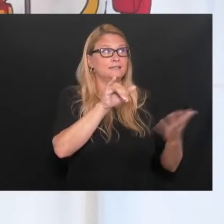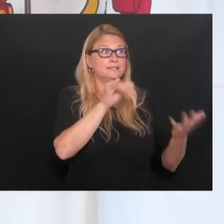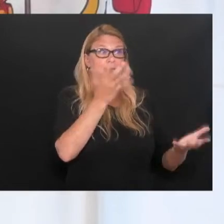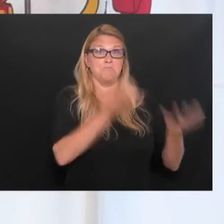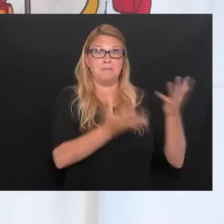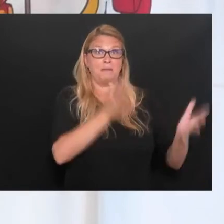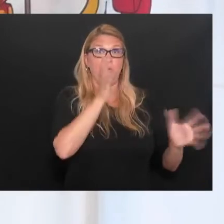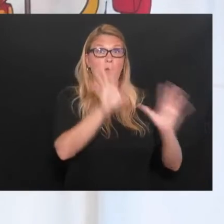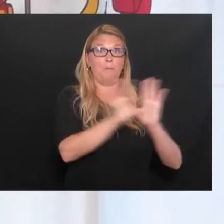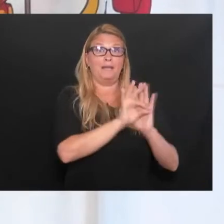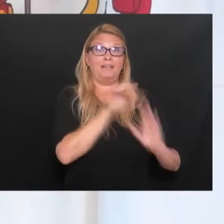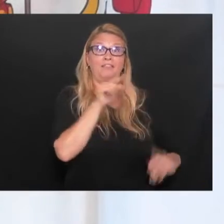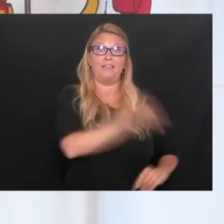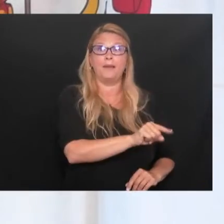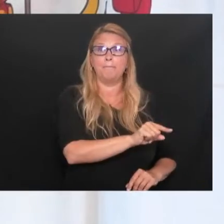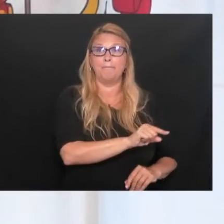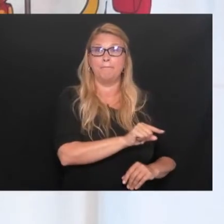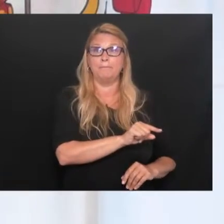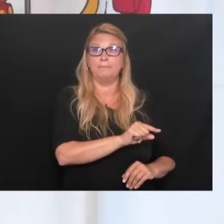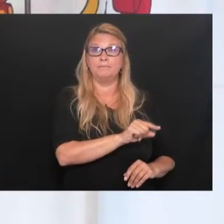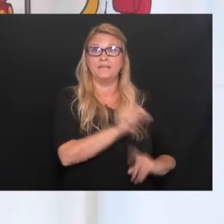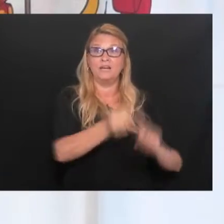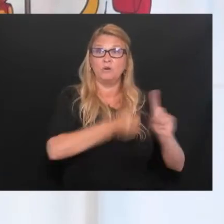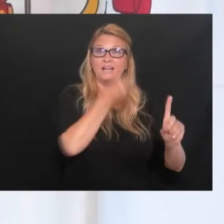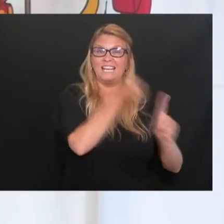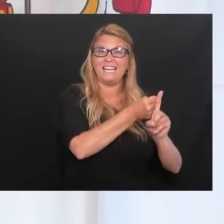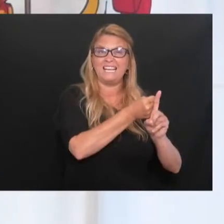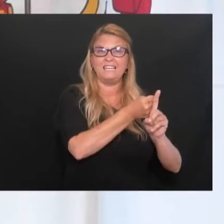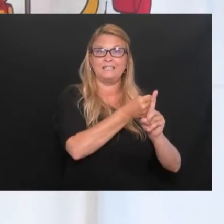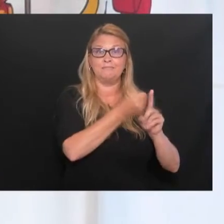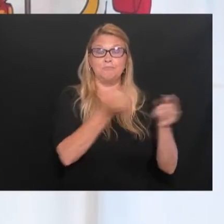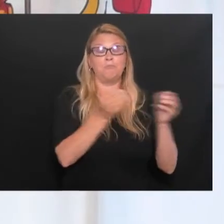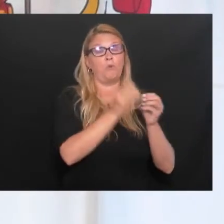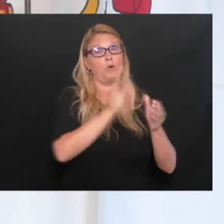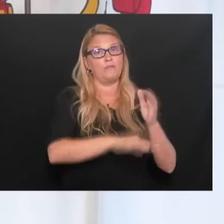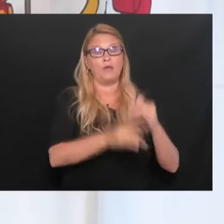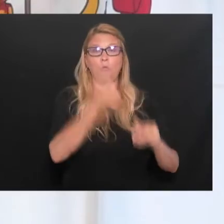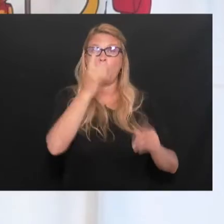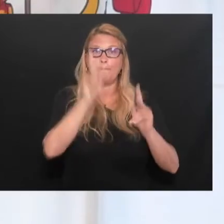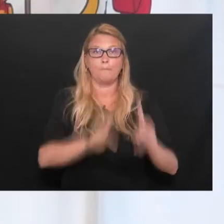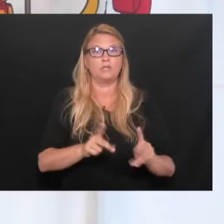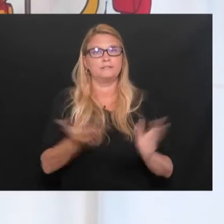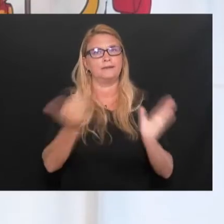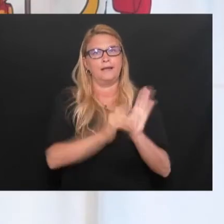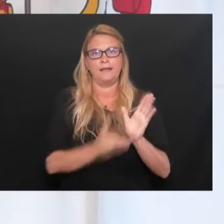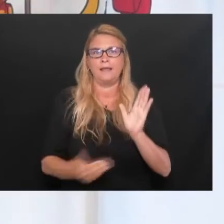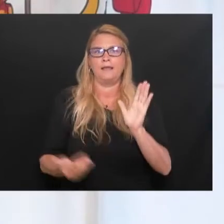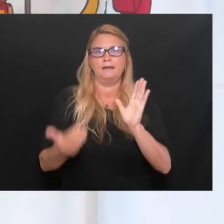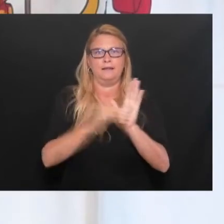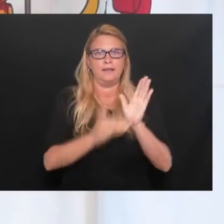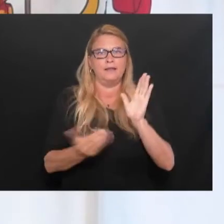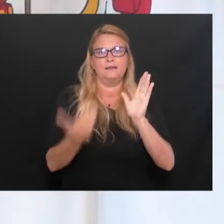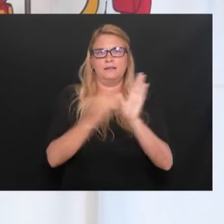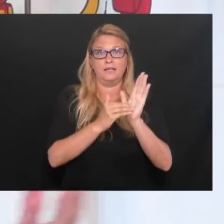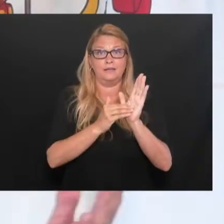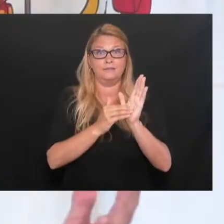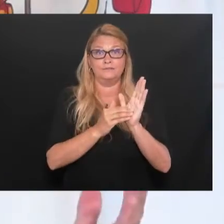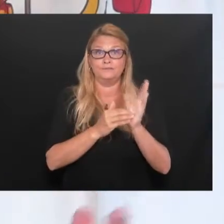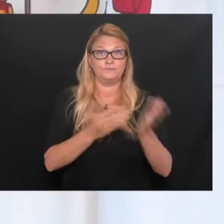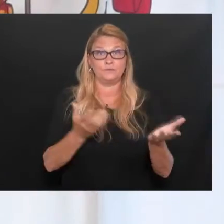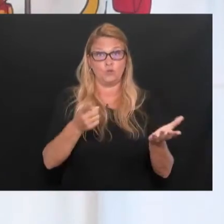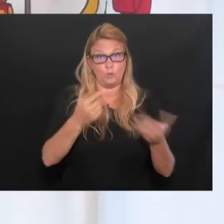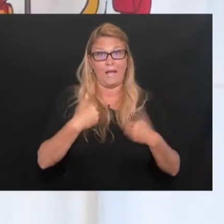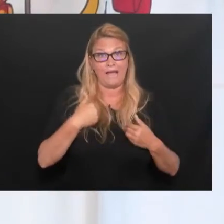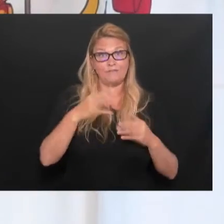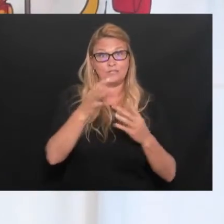hit somebody. And it hits more than one, over and over and over. And we got a